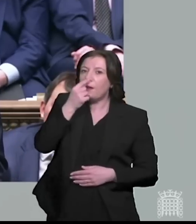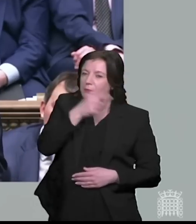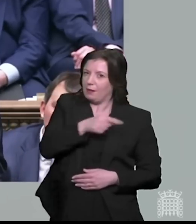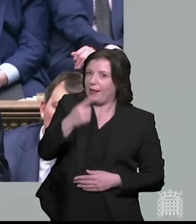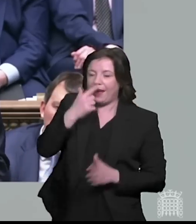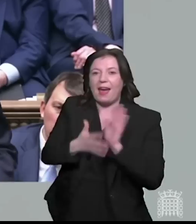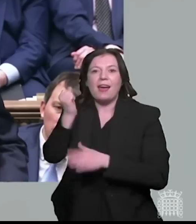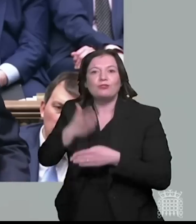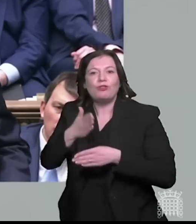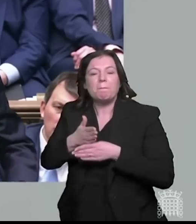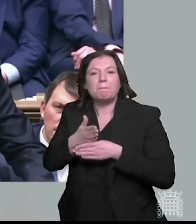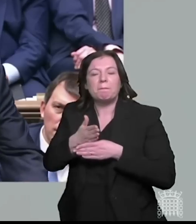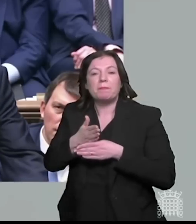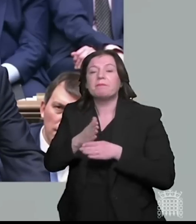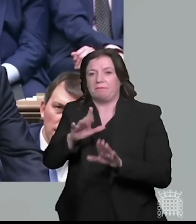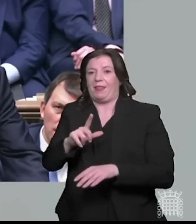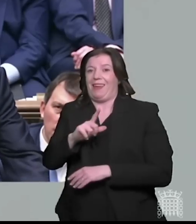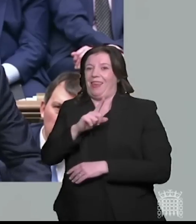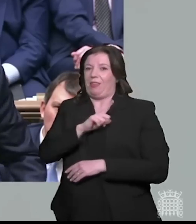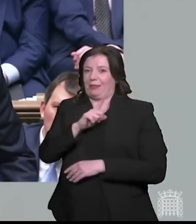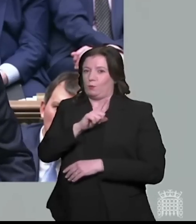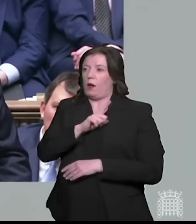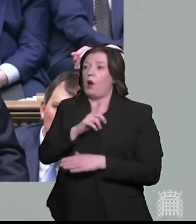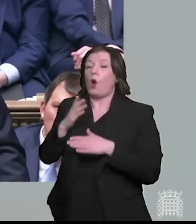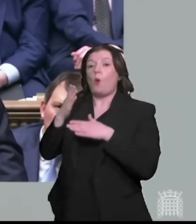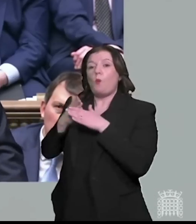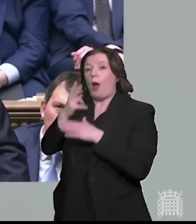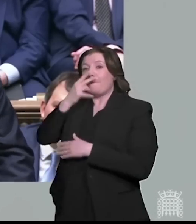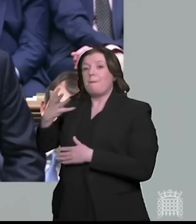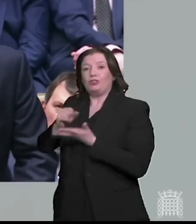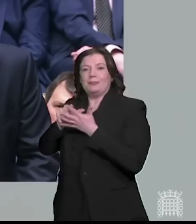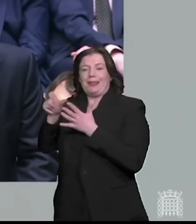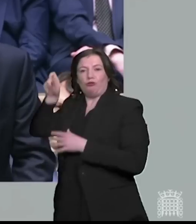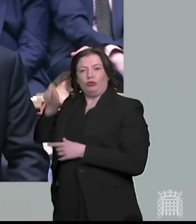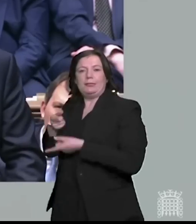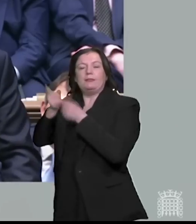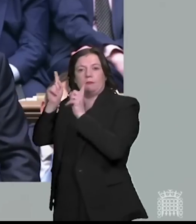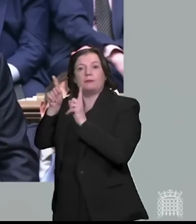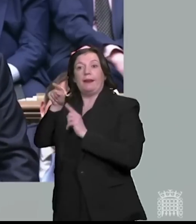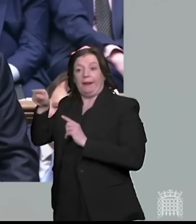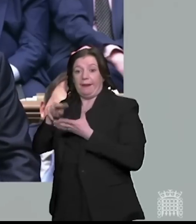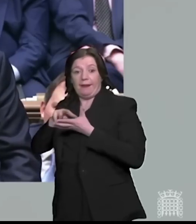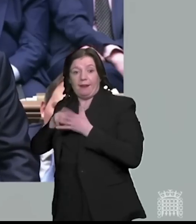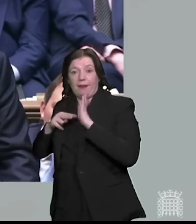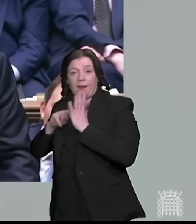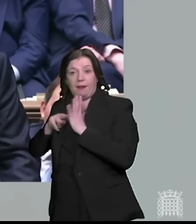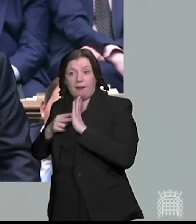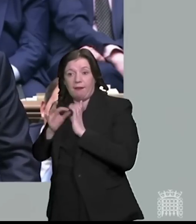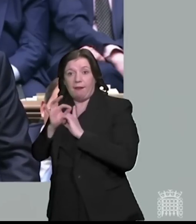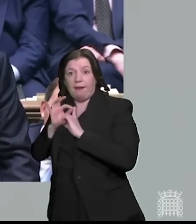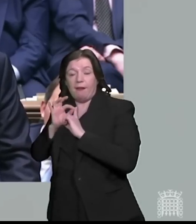more than ever. So for that reason, the ever-diligent Work and Pensions Secretary today takes the next step in